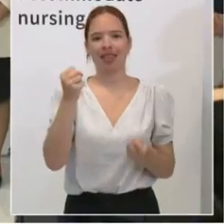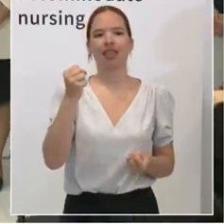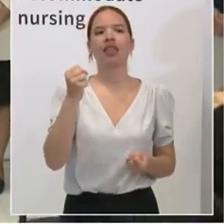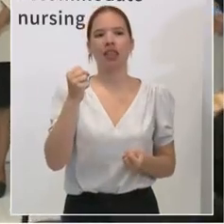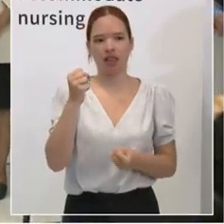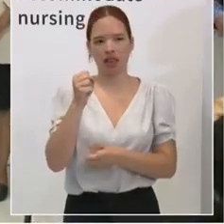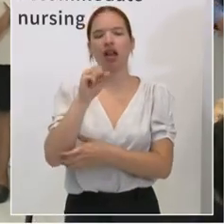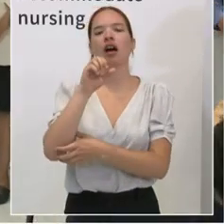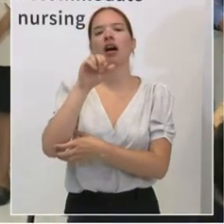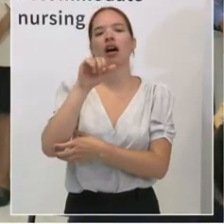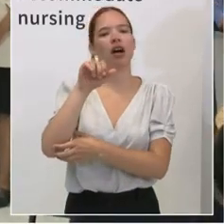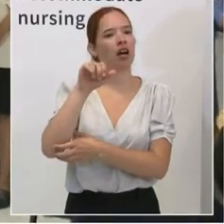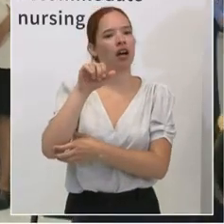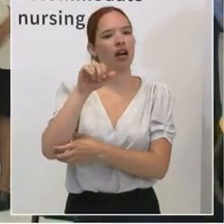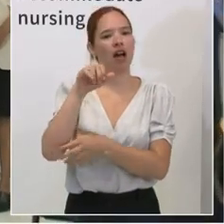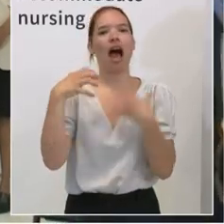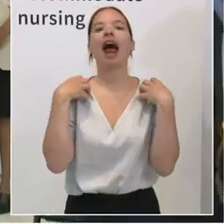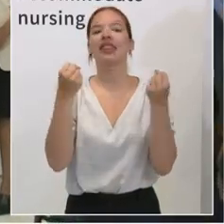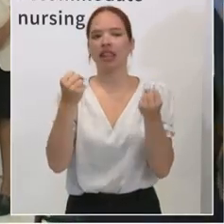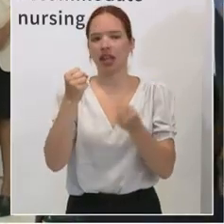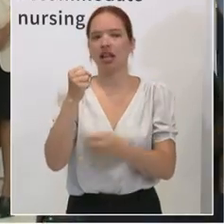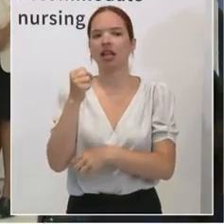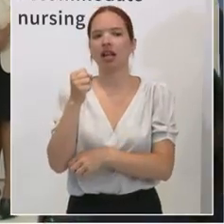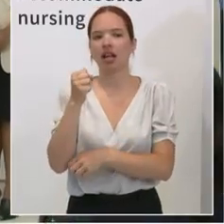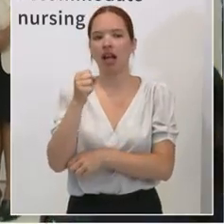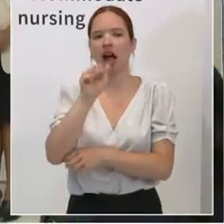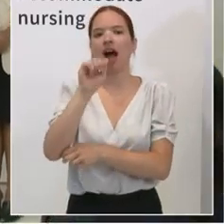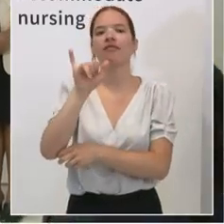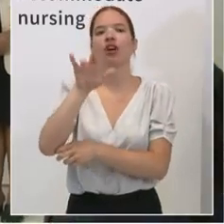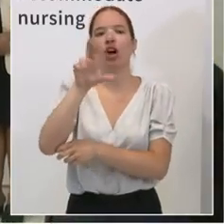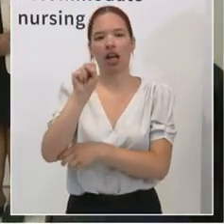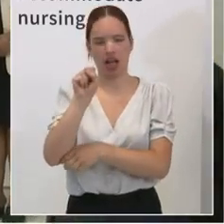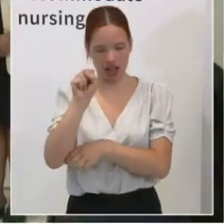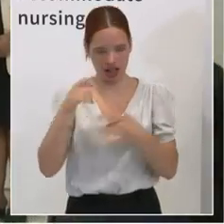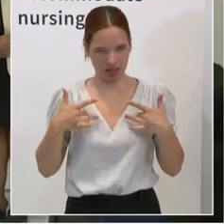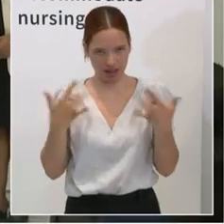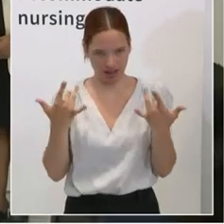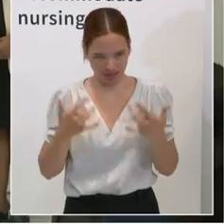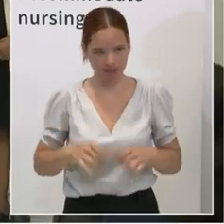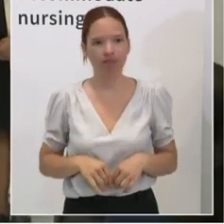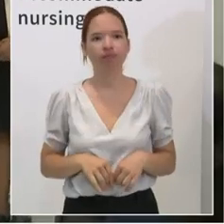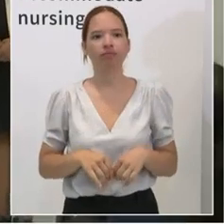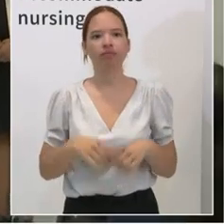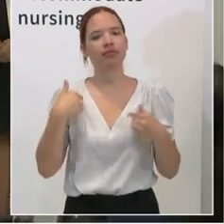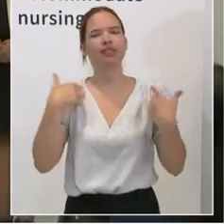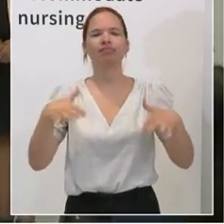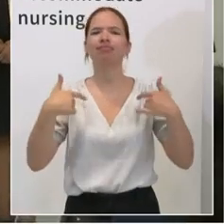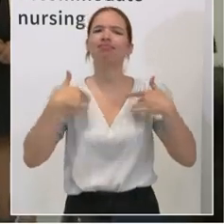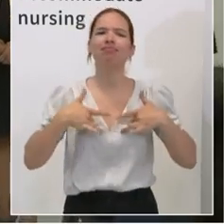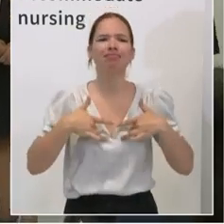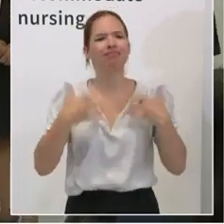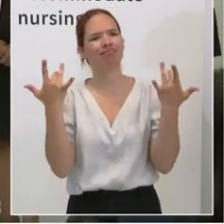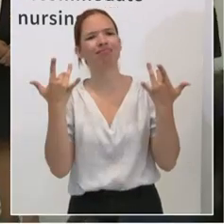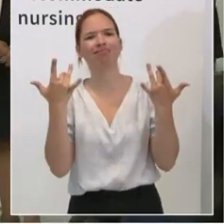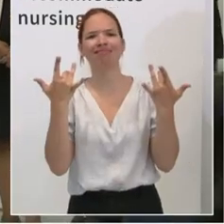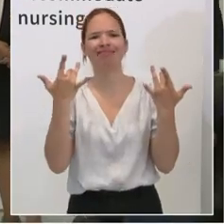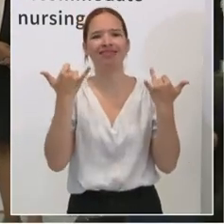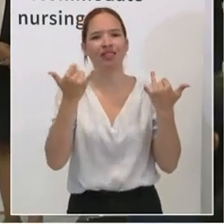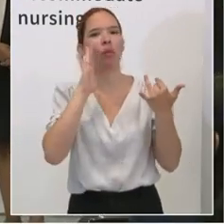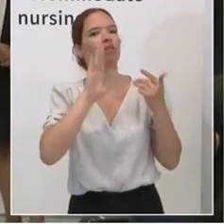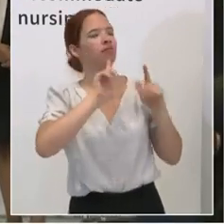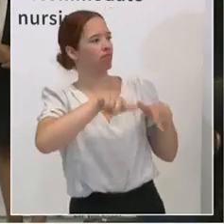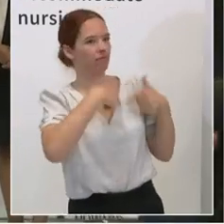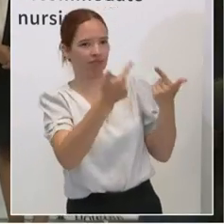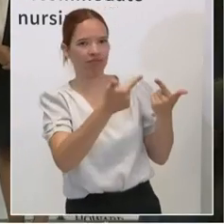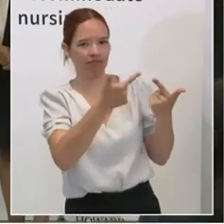introduce Mayor Muriel Bowser, the 7th elected mayor of Washington, D.C. She has a strong record of creating